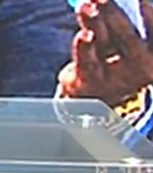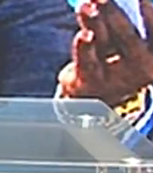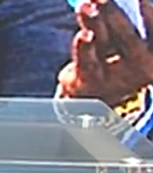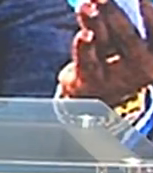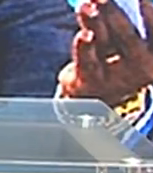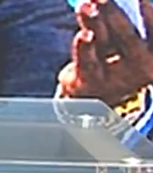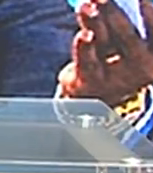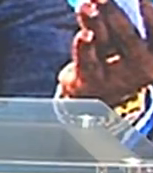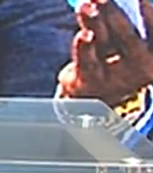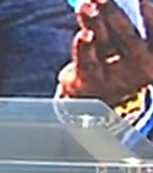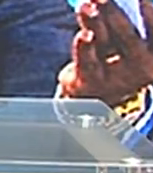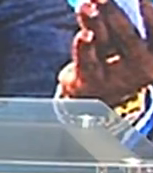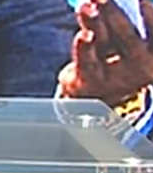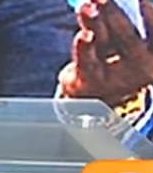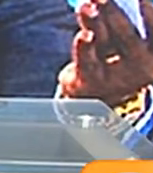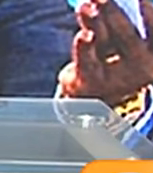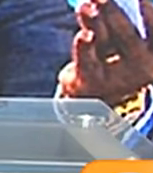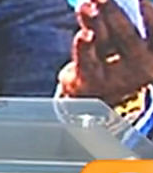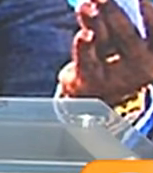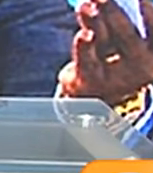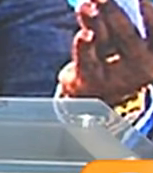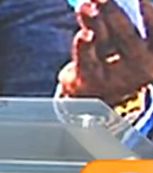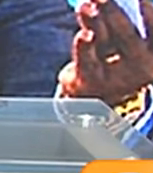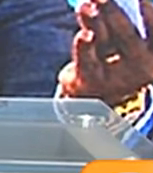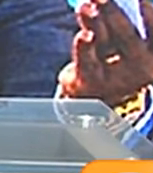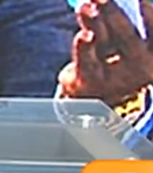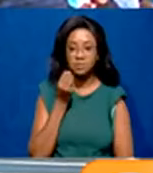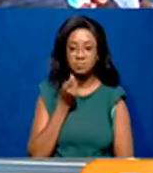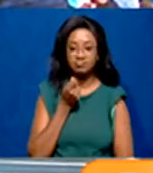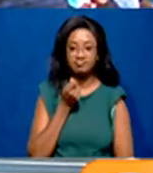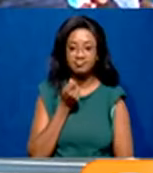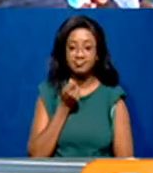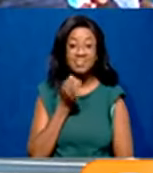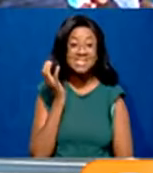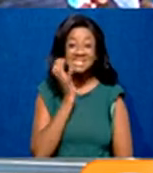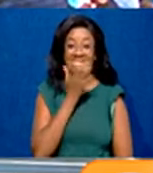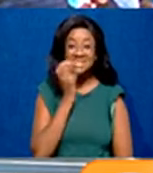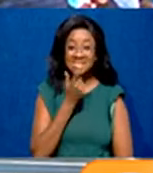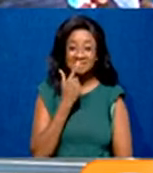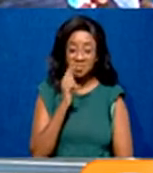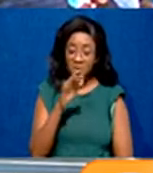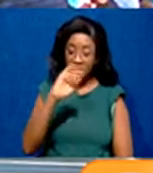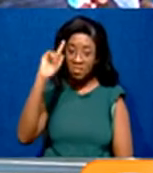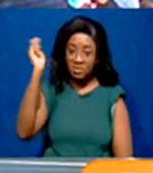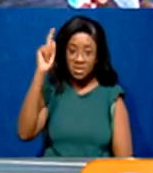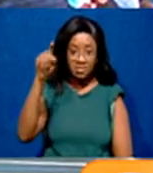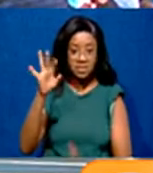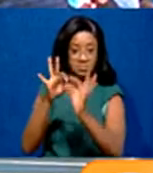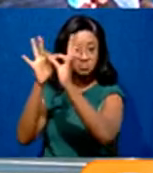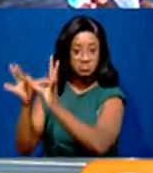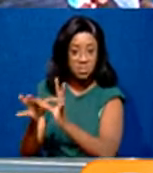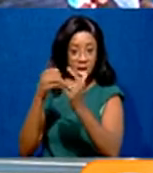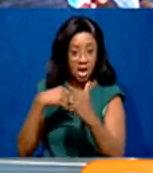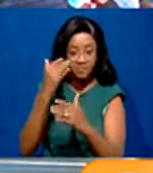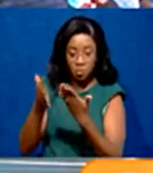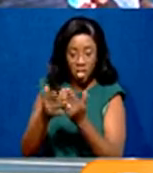Deputy President Rigathi Gachagua has emphasized the need for the Mount Kenya region to remain united for